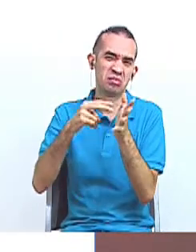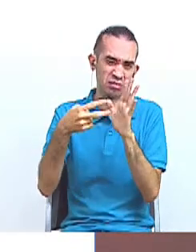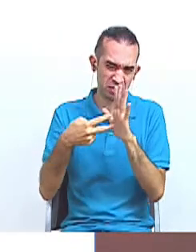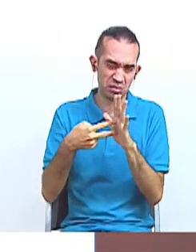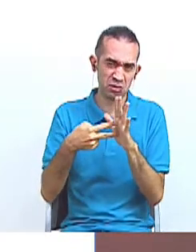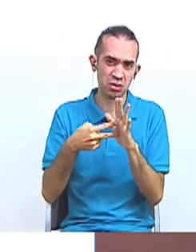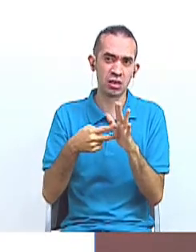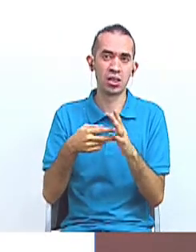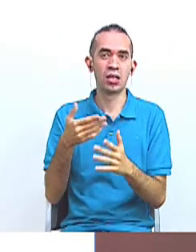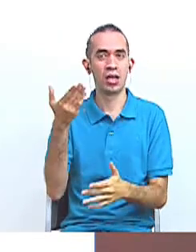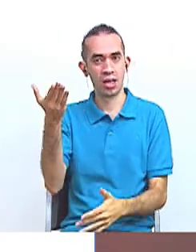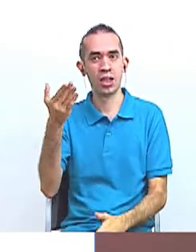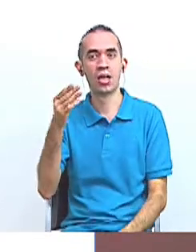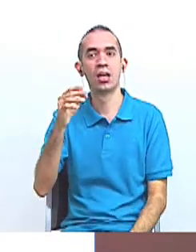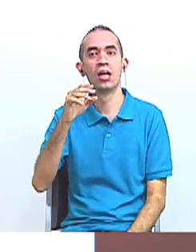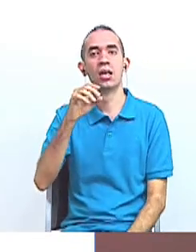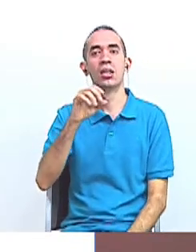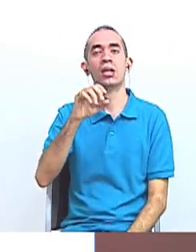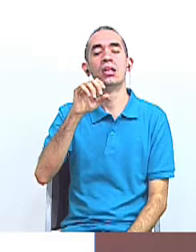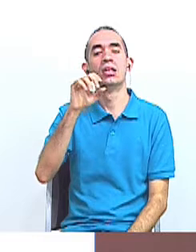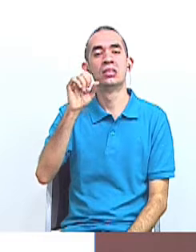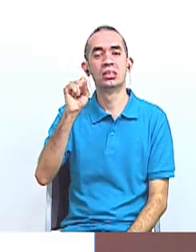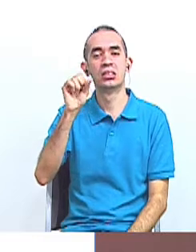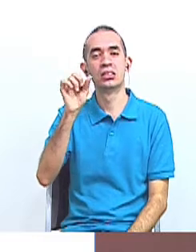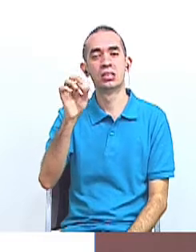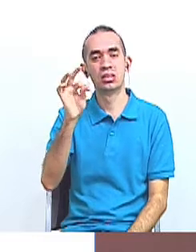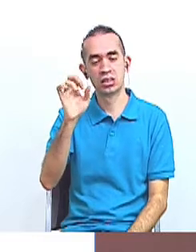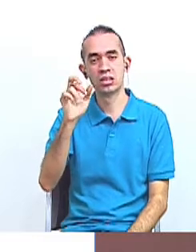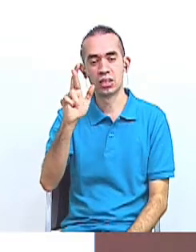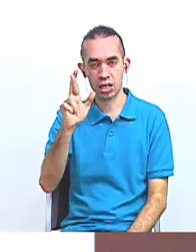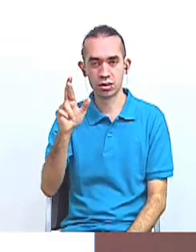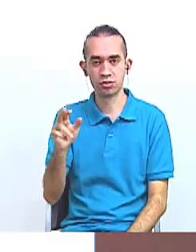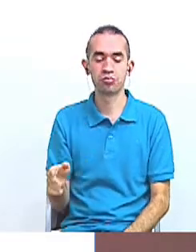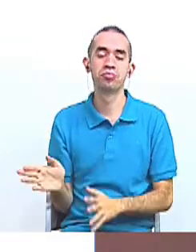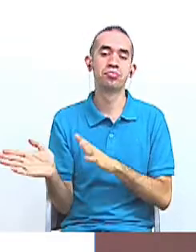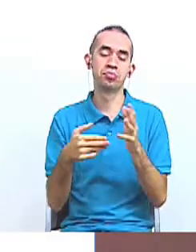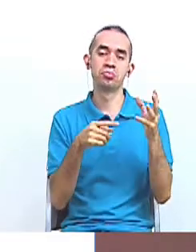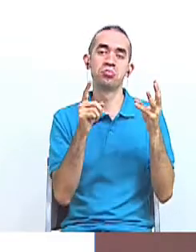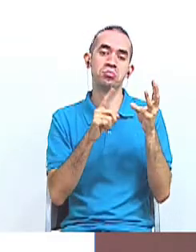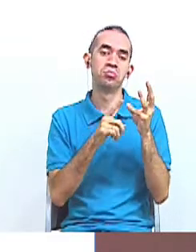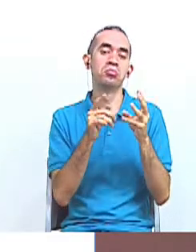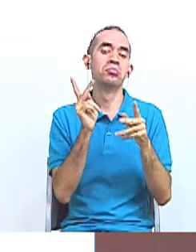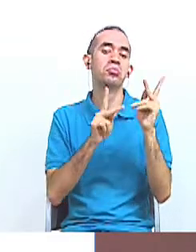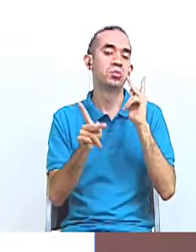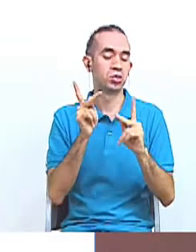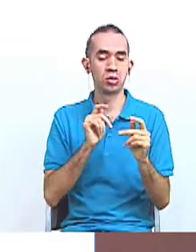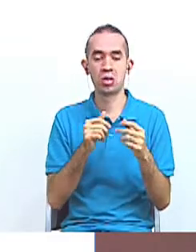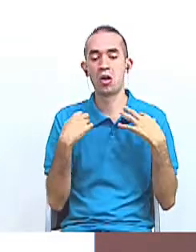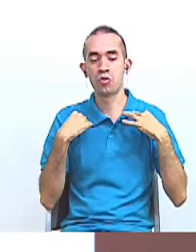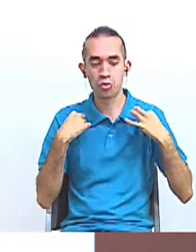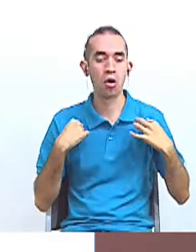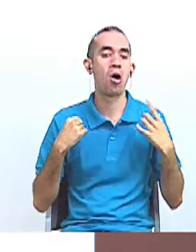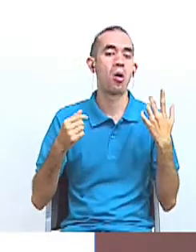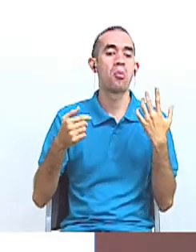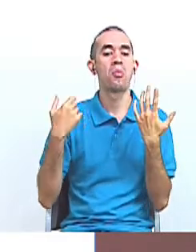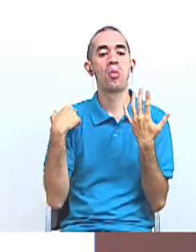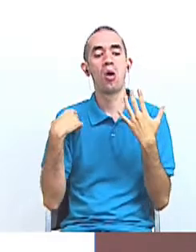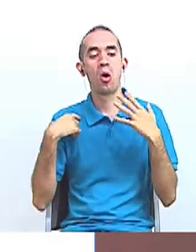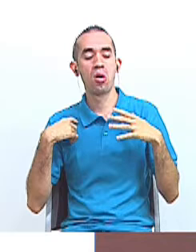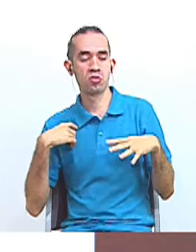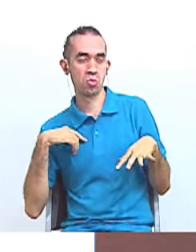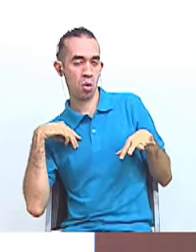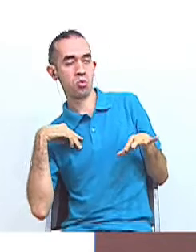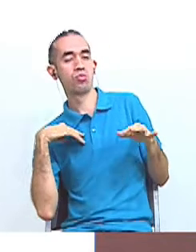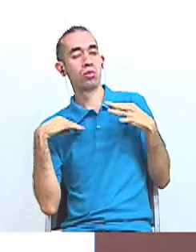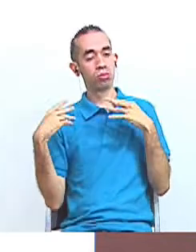star. Very good. And a person who wears different clothes, shoes, and accessories for photographs and fashion